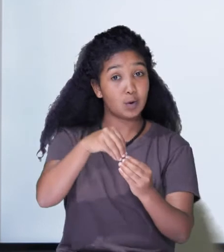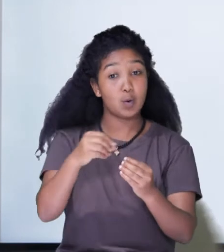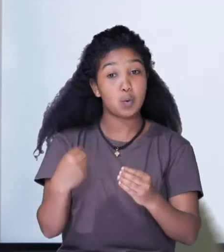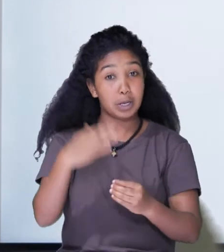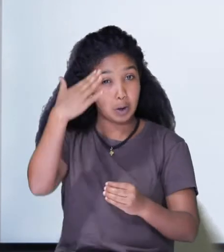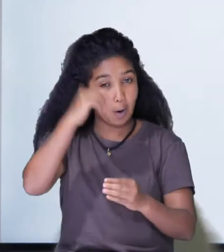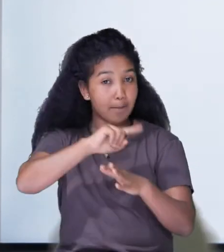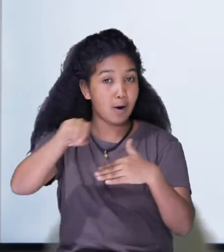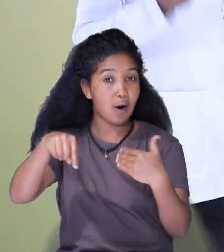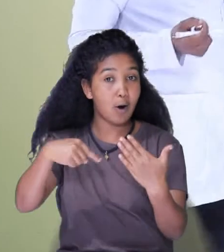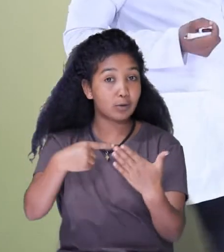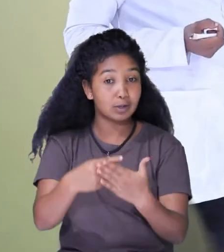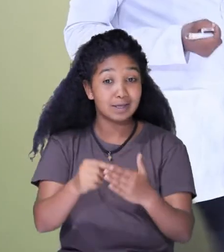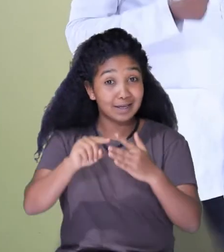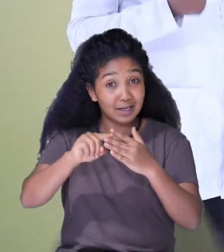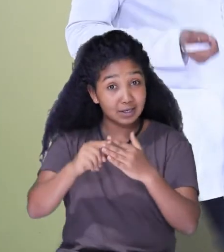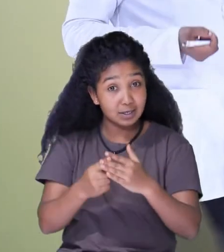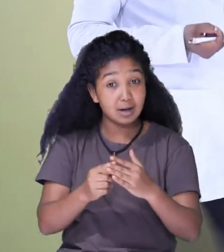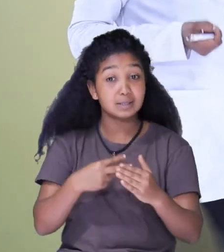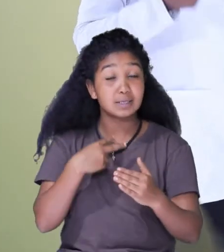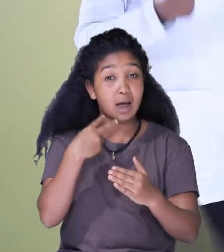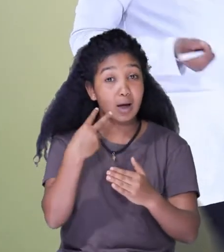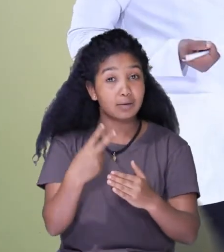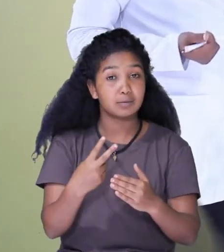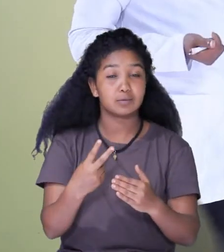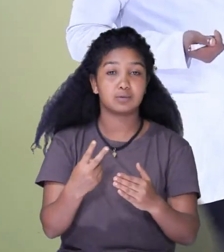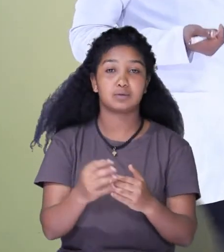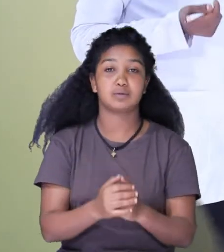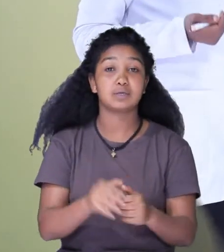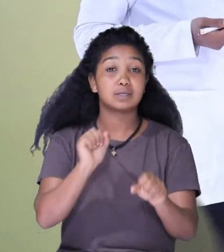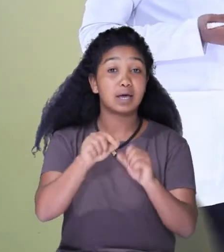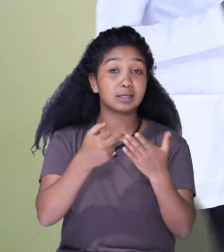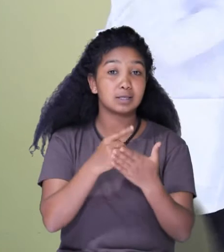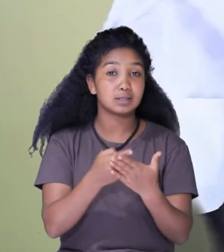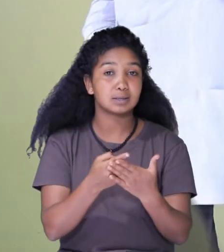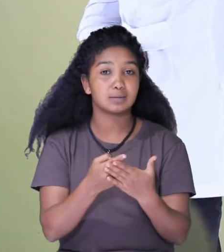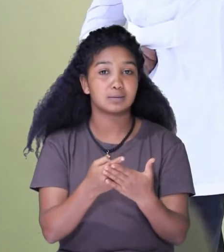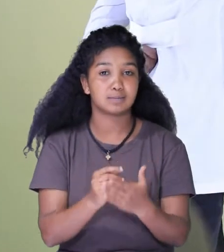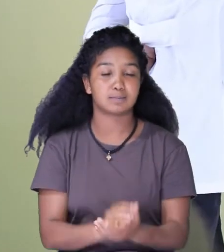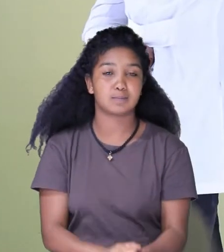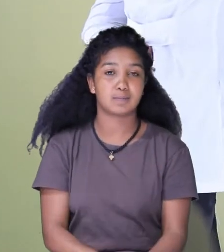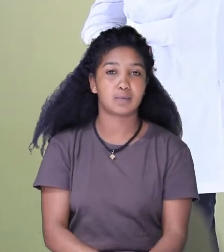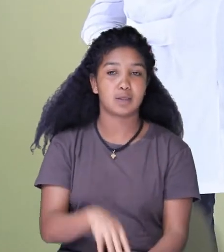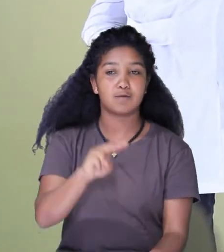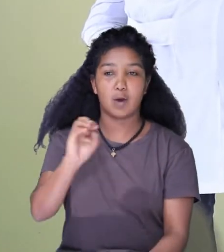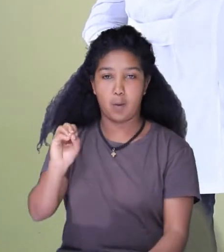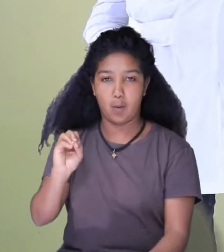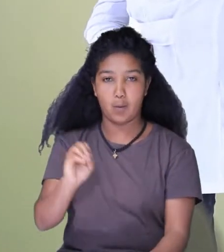we know about initial sound speed of sound, that is